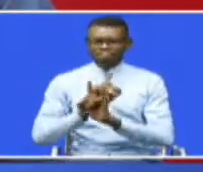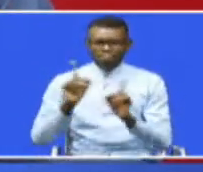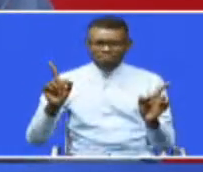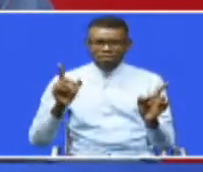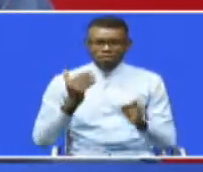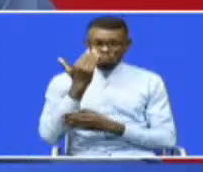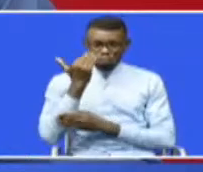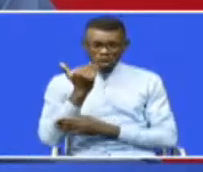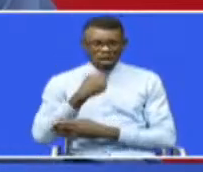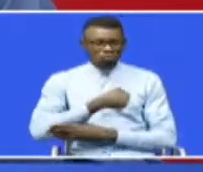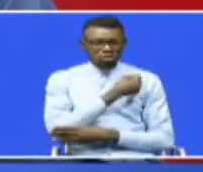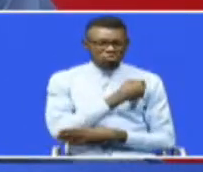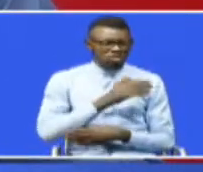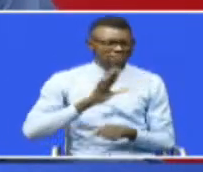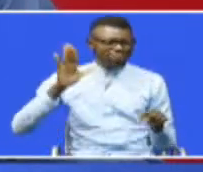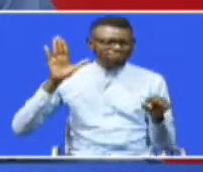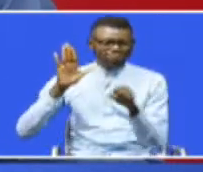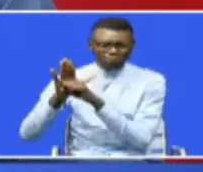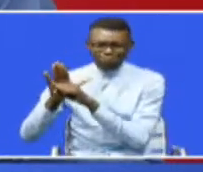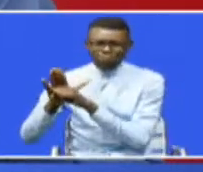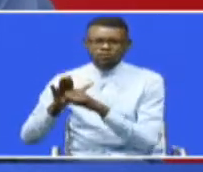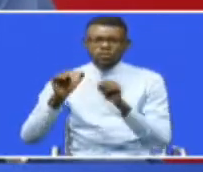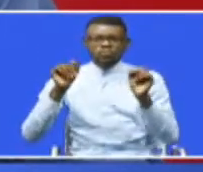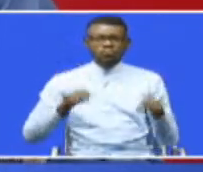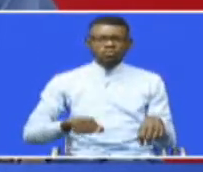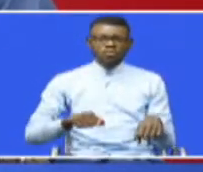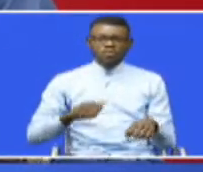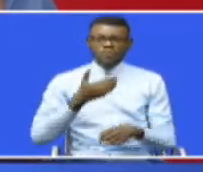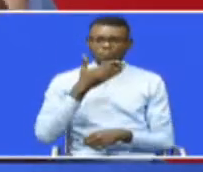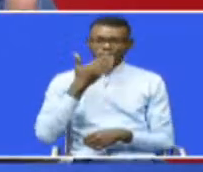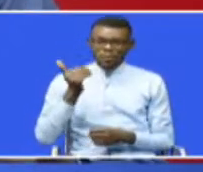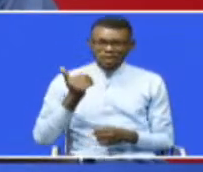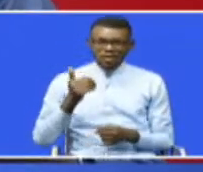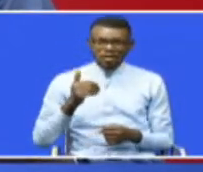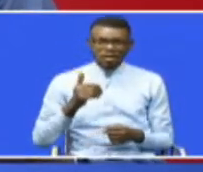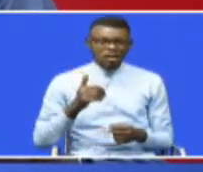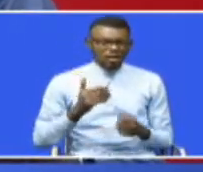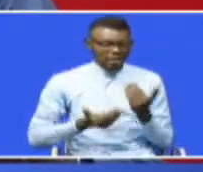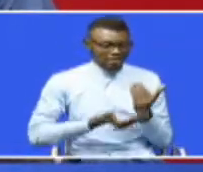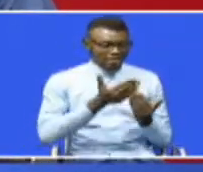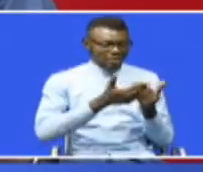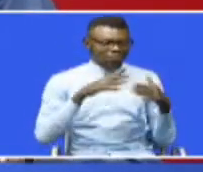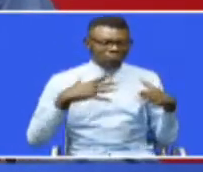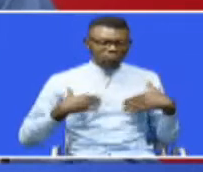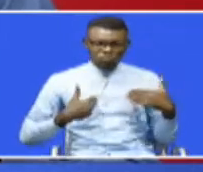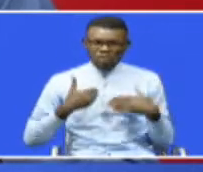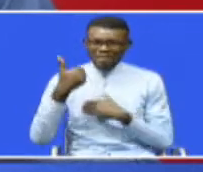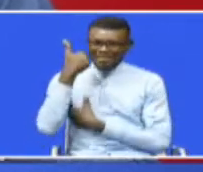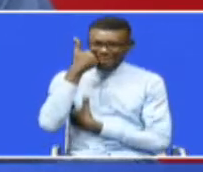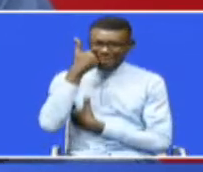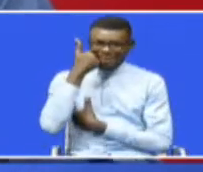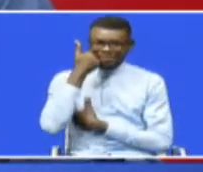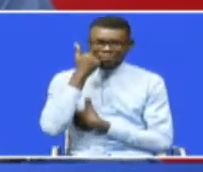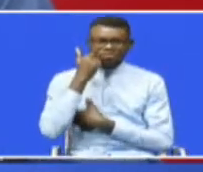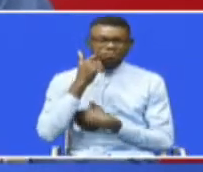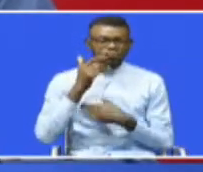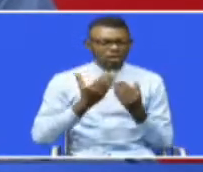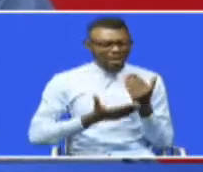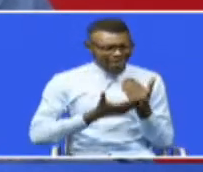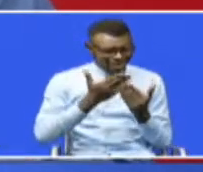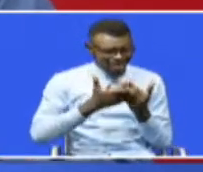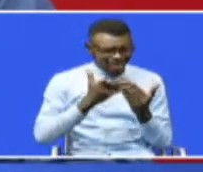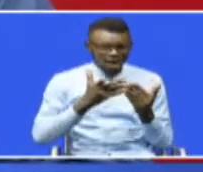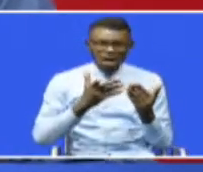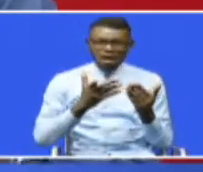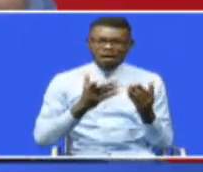they can overwhelm your healthcare system? So the first thing to do is to deal obviously with the ones who are sick. You make sure that those ones are taken care of. They